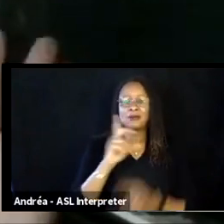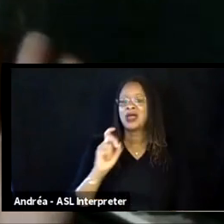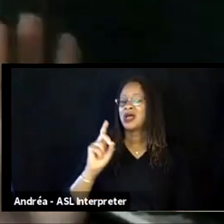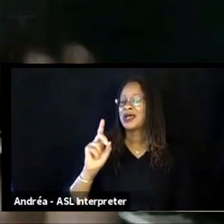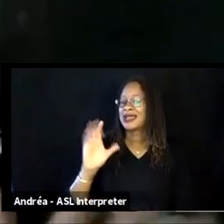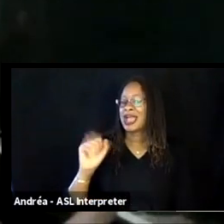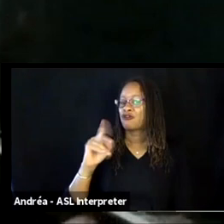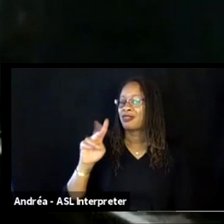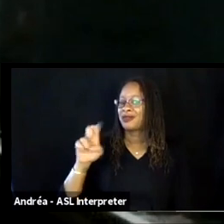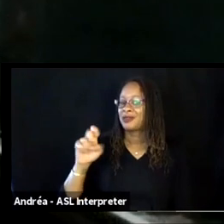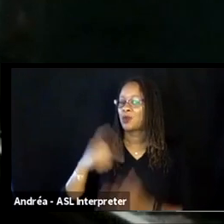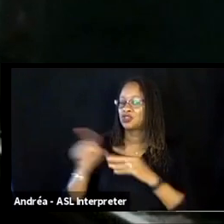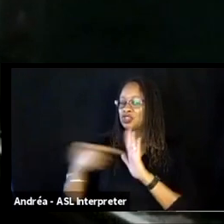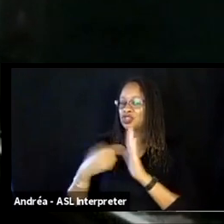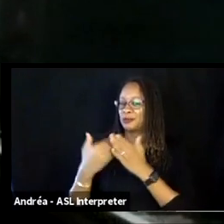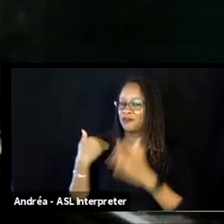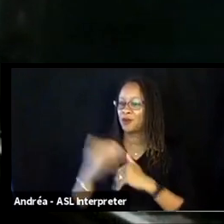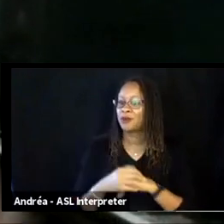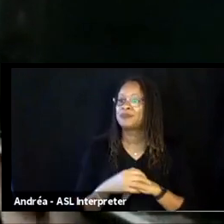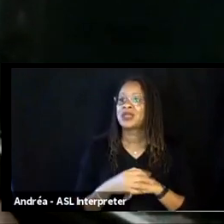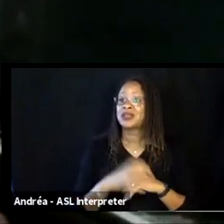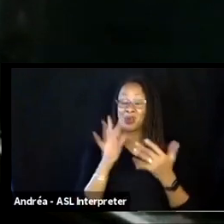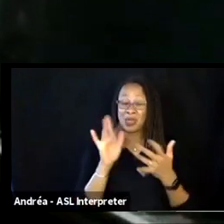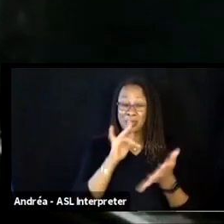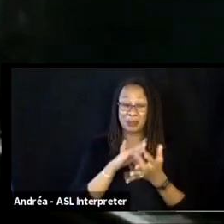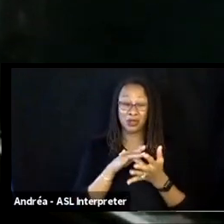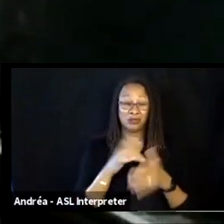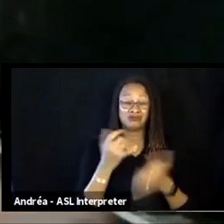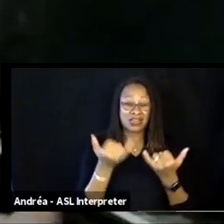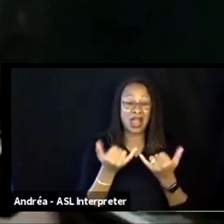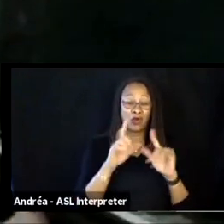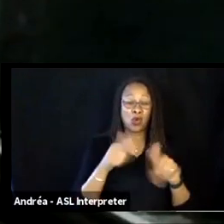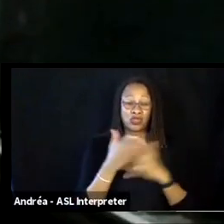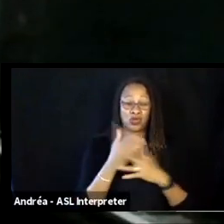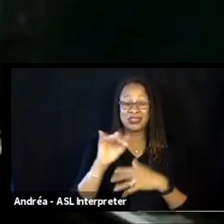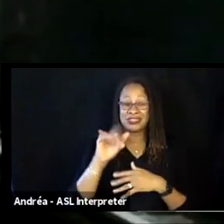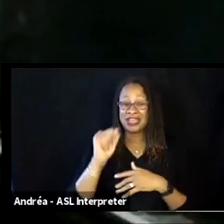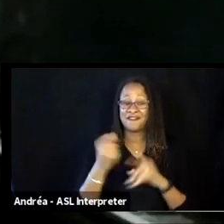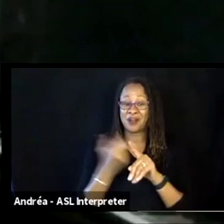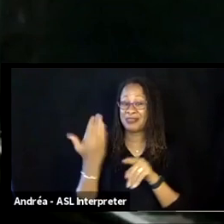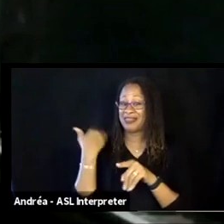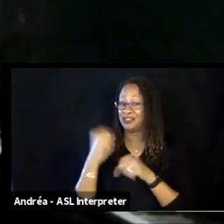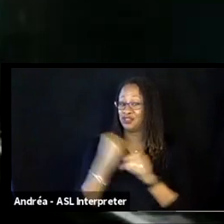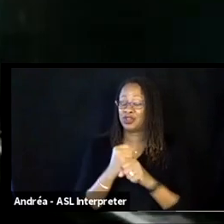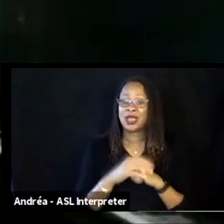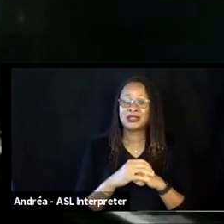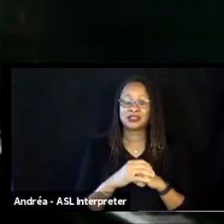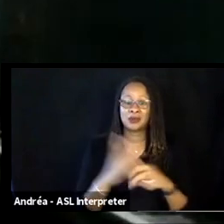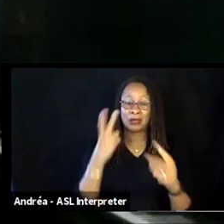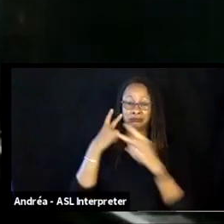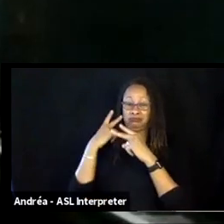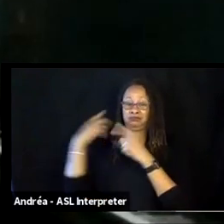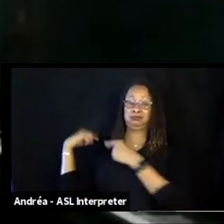we're actually just in the midst of going through the data from this past year. So I'm doing a little bit of a retrospective back from 2018,